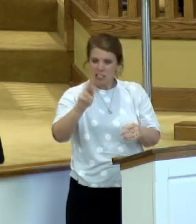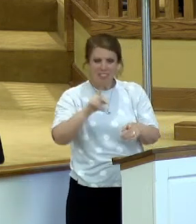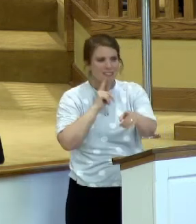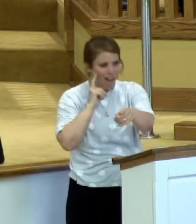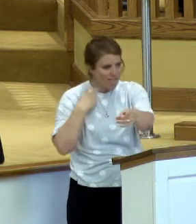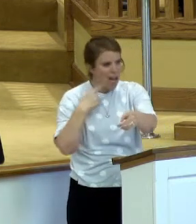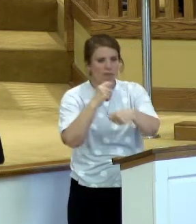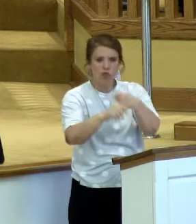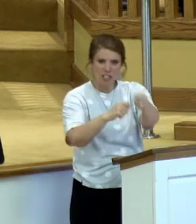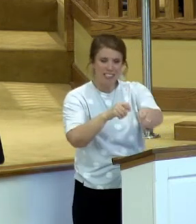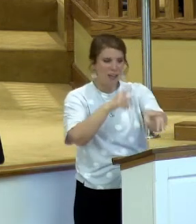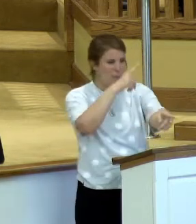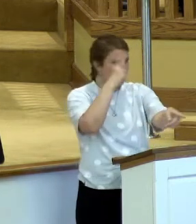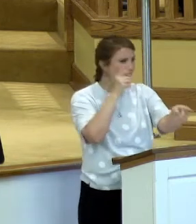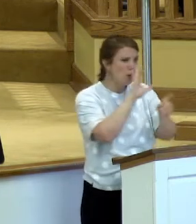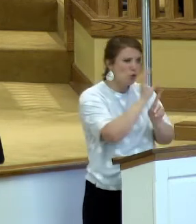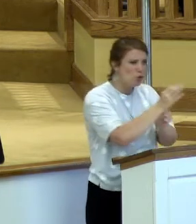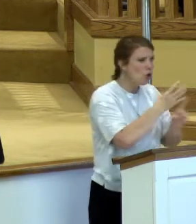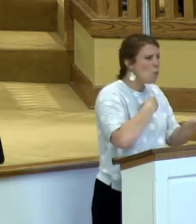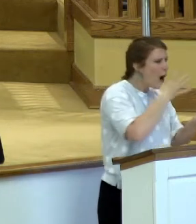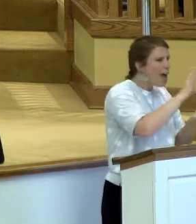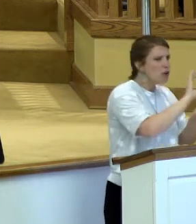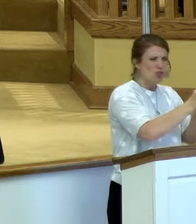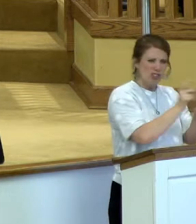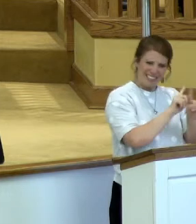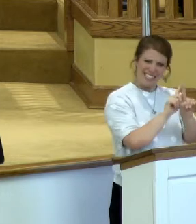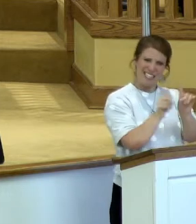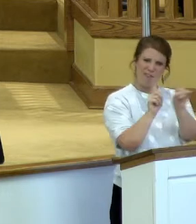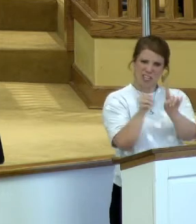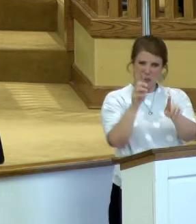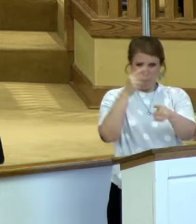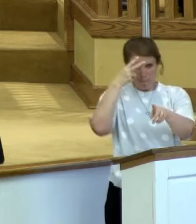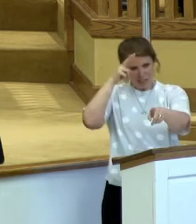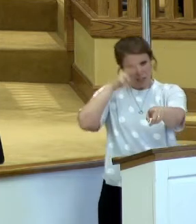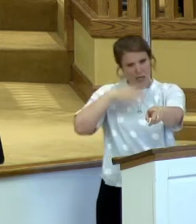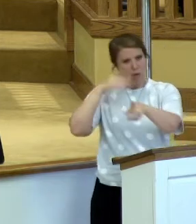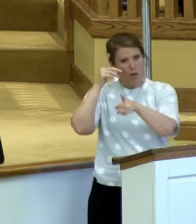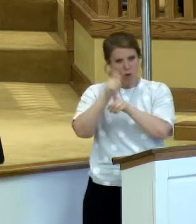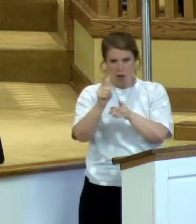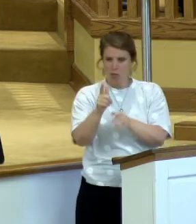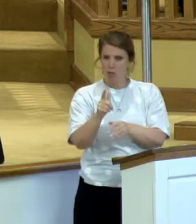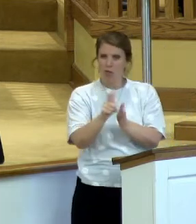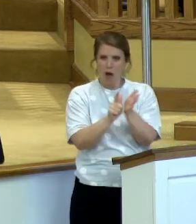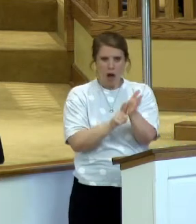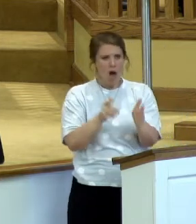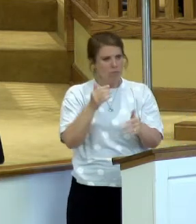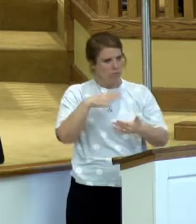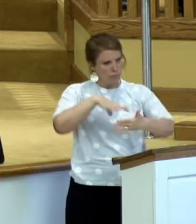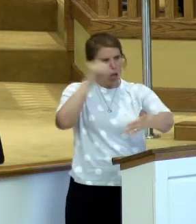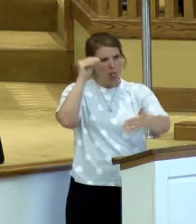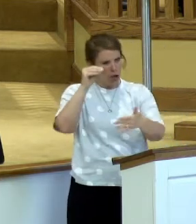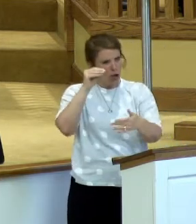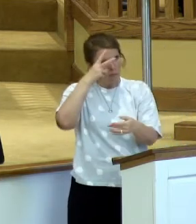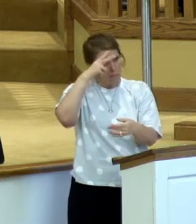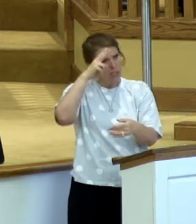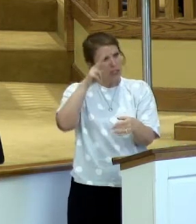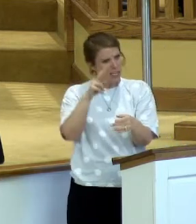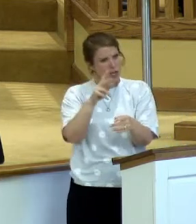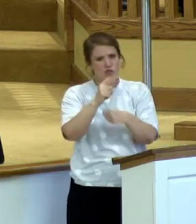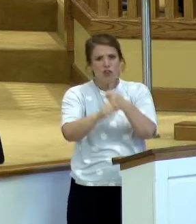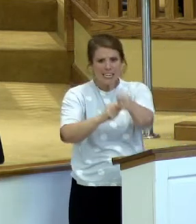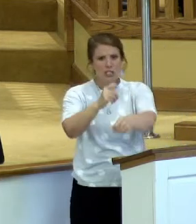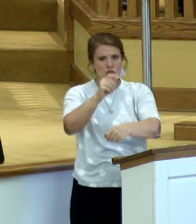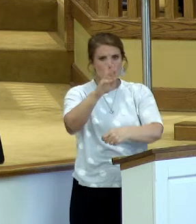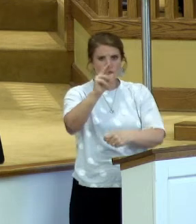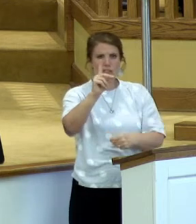people have. There's certain traditions the black culture have that the white culture has. And different, the Mexicans, my brother-in-law, I've learned a lot about the Mexican culture and traditions. They have nothing wrong with that,